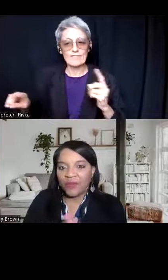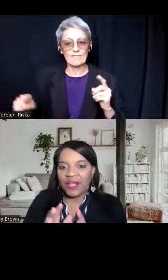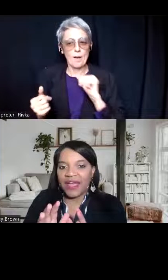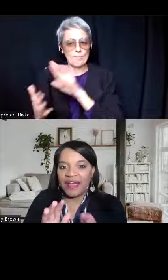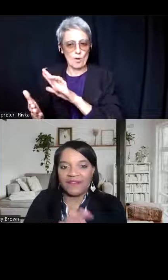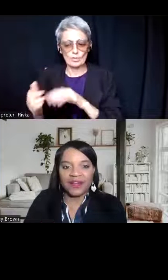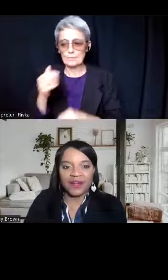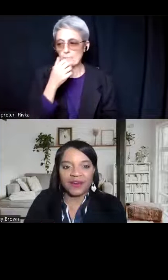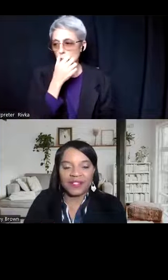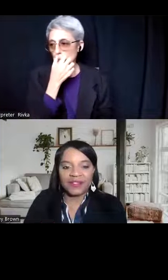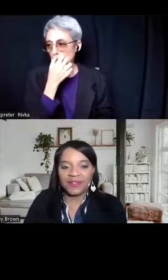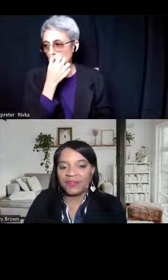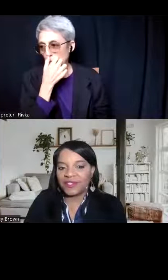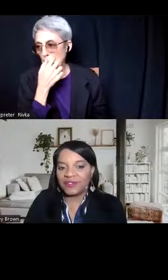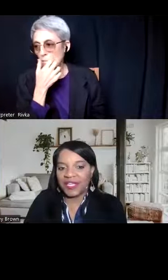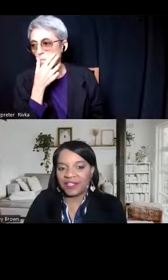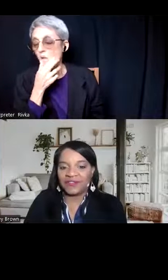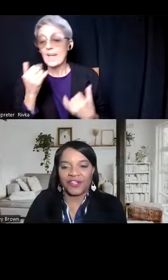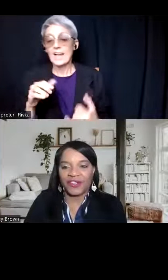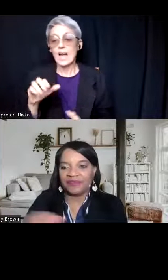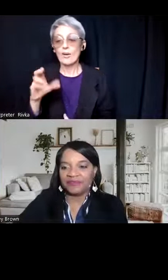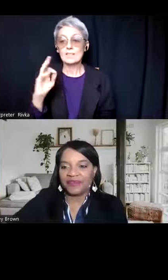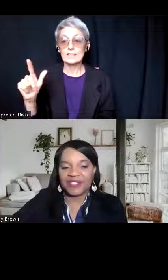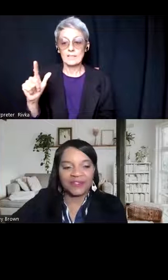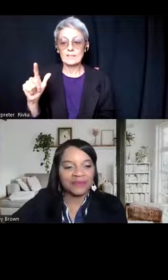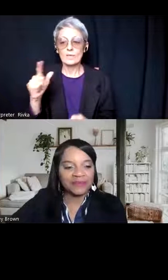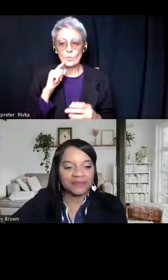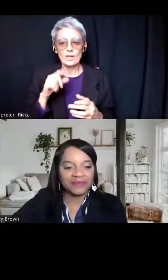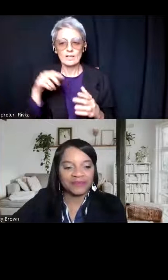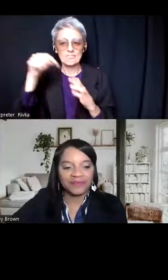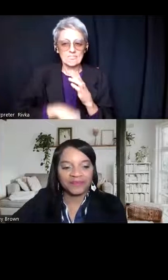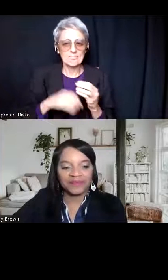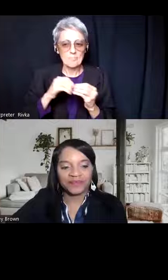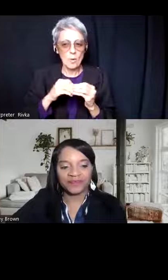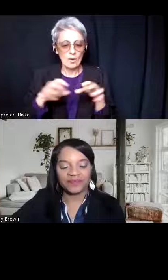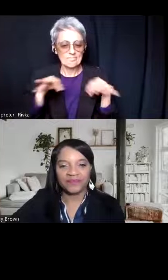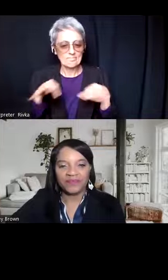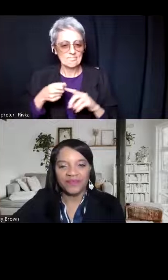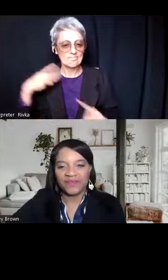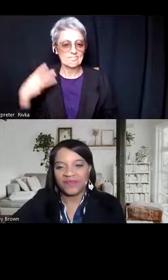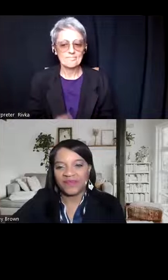at this time, we're going to have Crystal to take us further. Crystal?